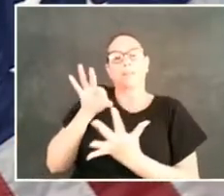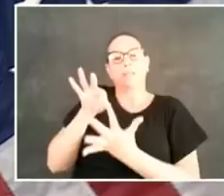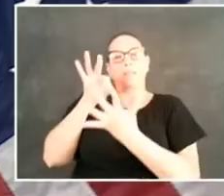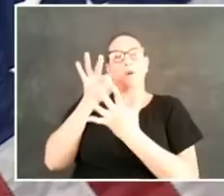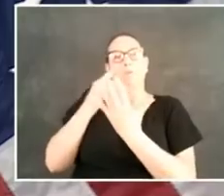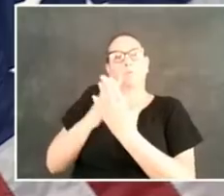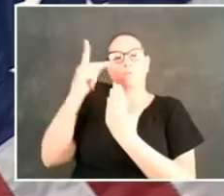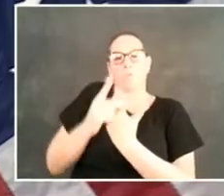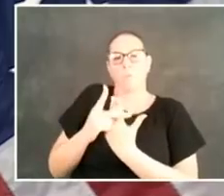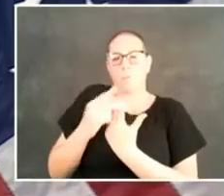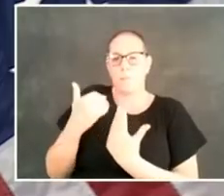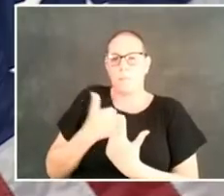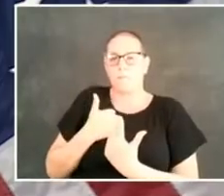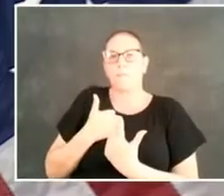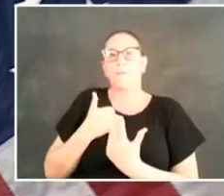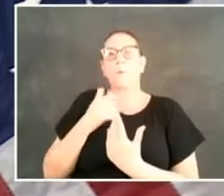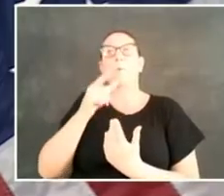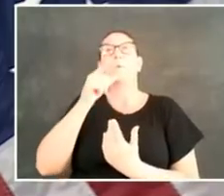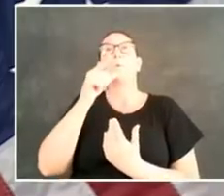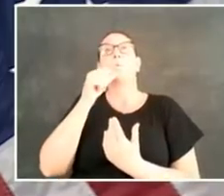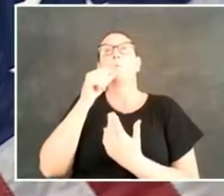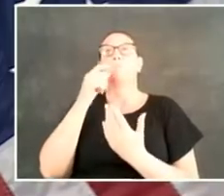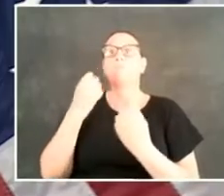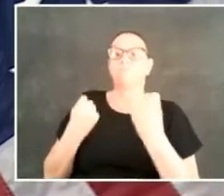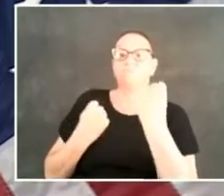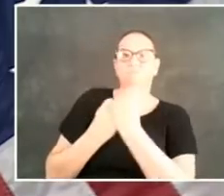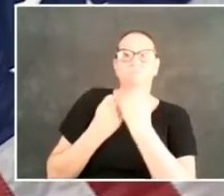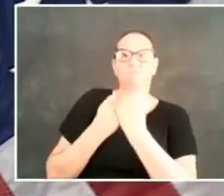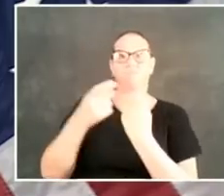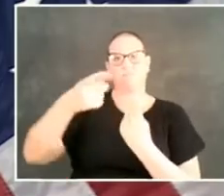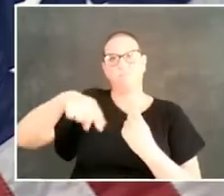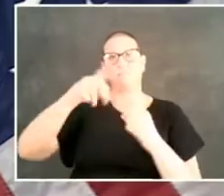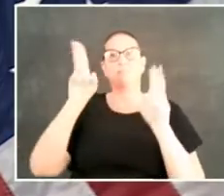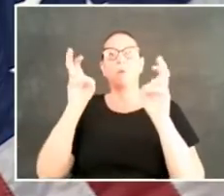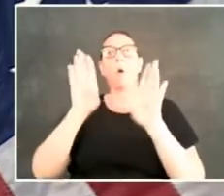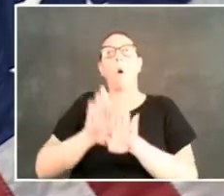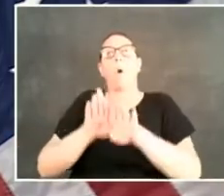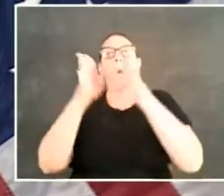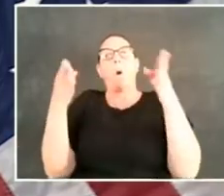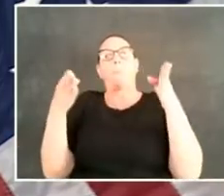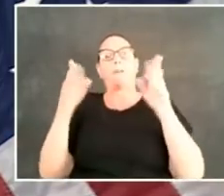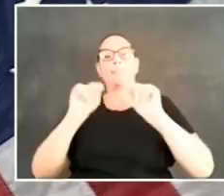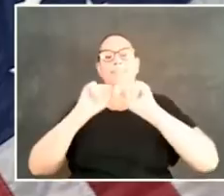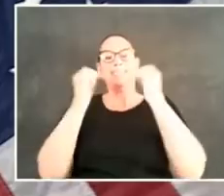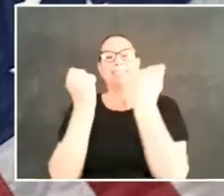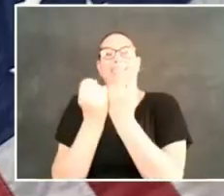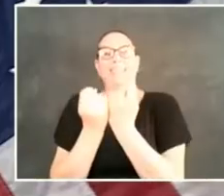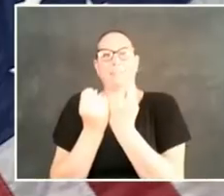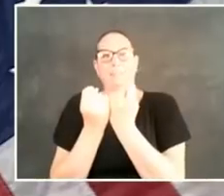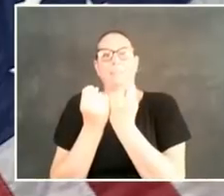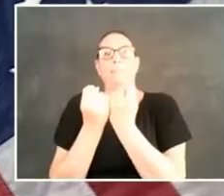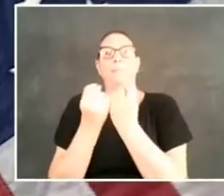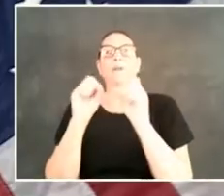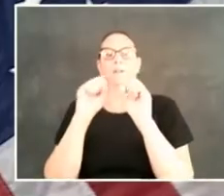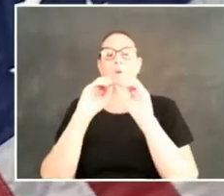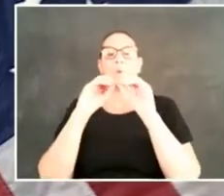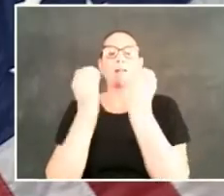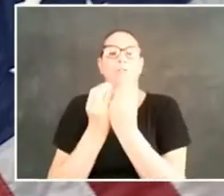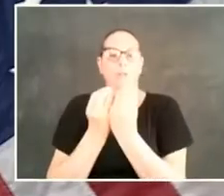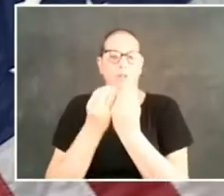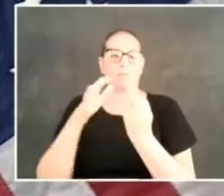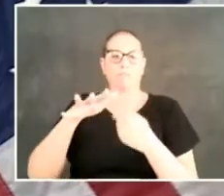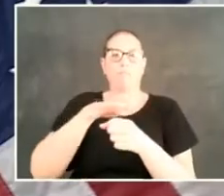Open Society Foundations. That's a big initiative, tens of millions of dollars, and it's being distributed by